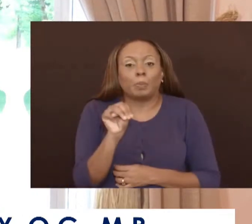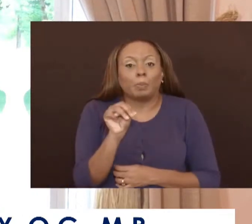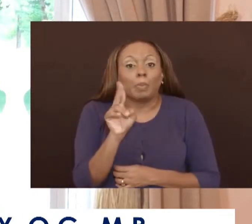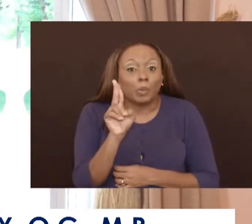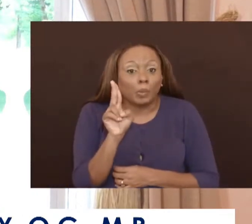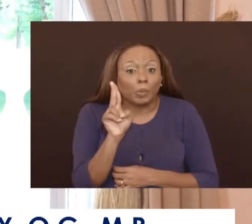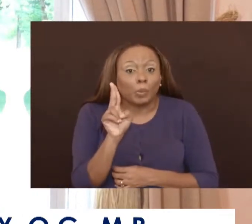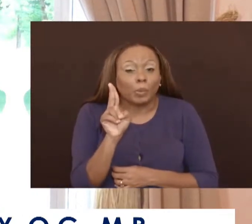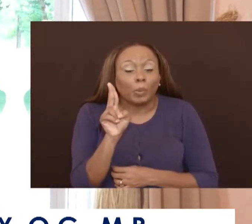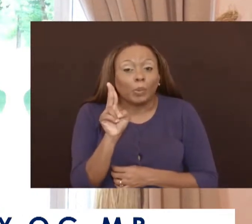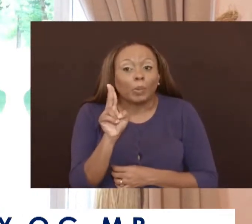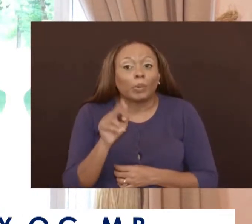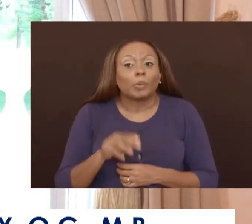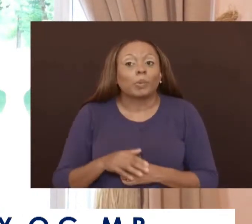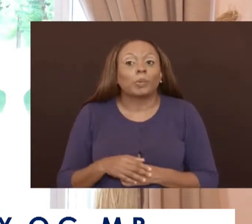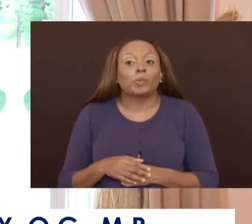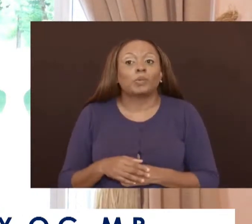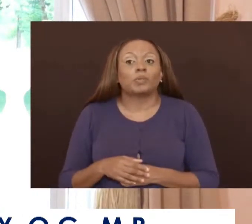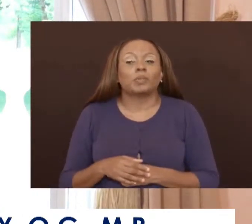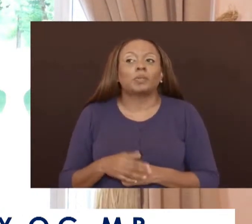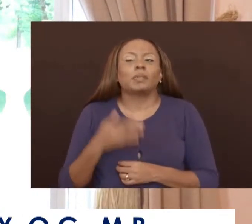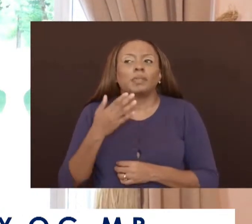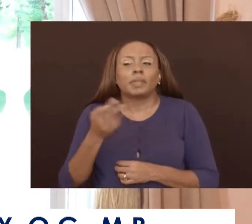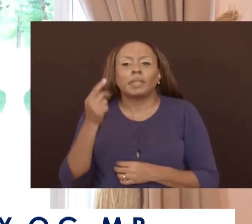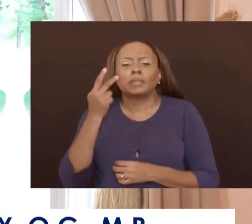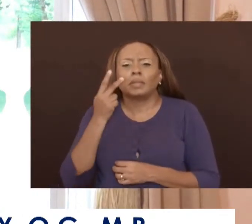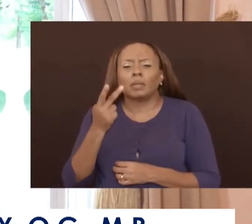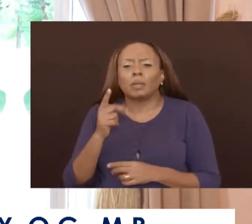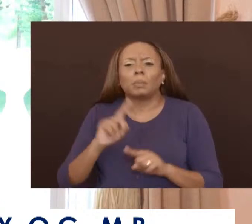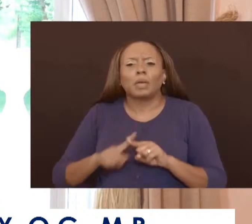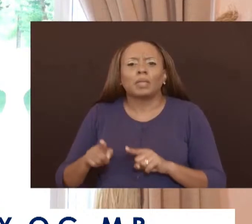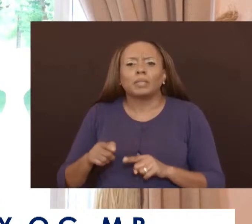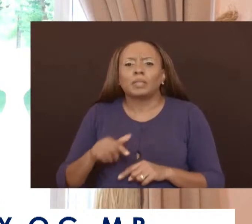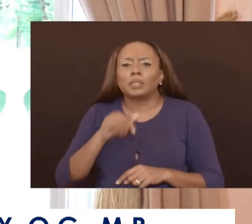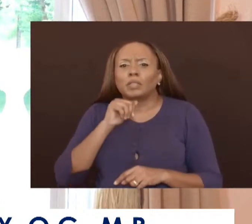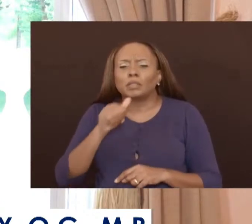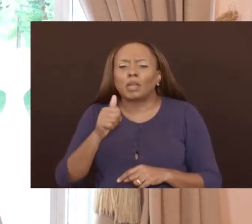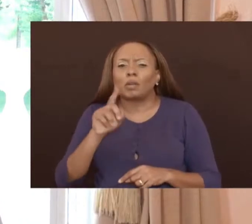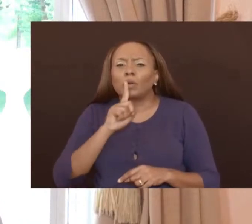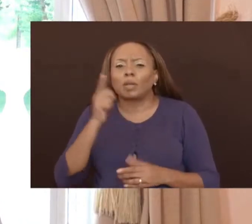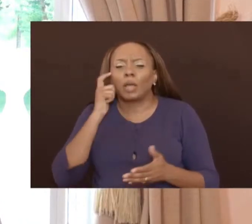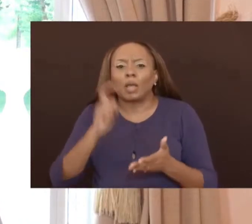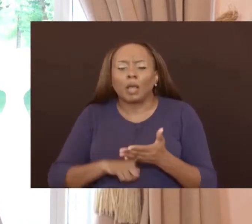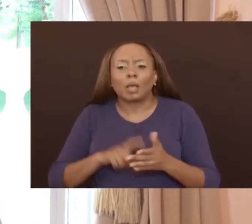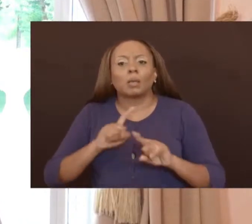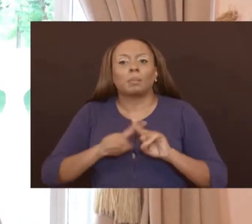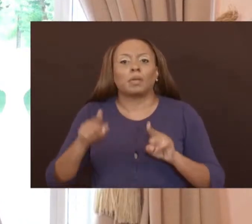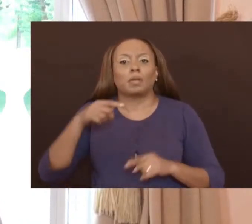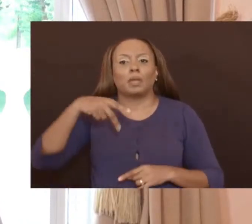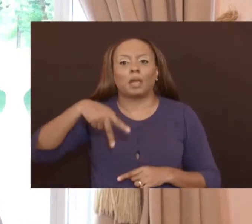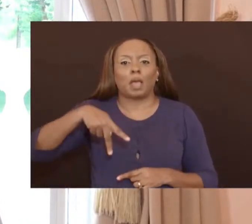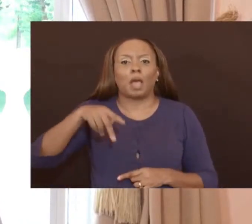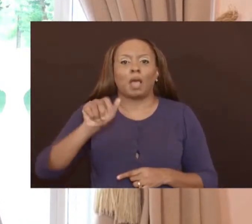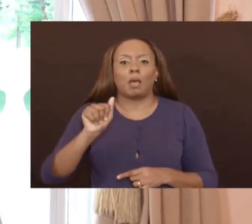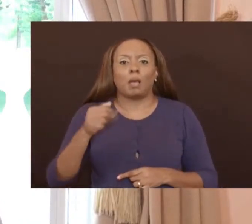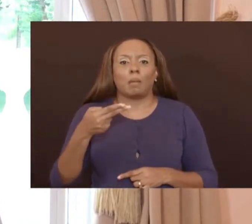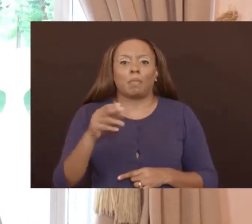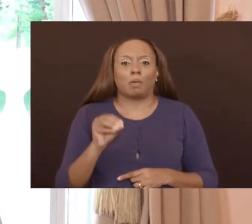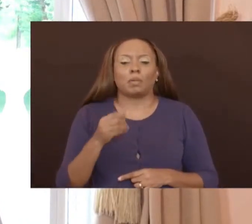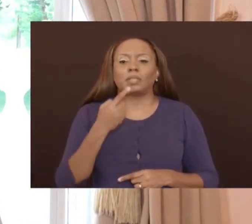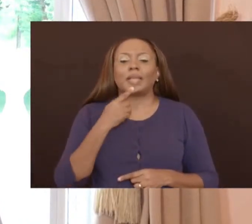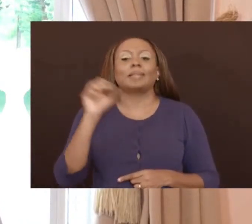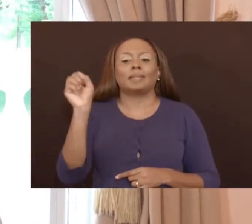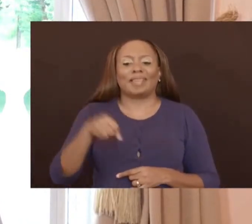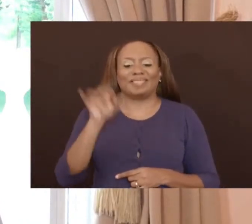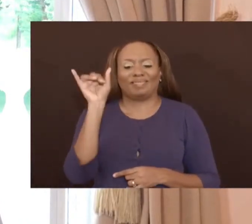initially identify at first. And of course, once PAHO came out and said that it was Mu, that